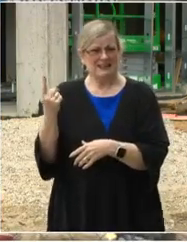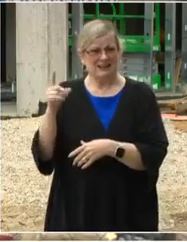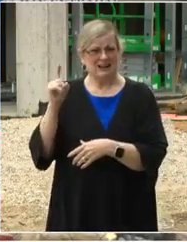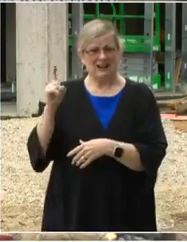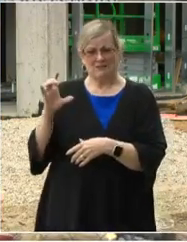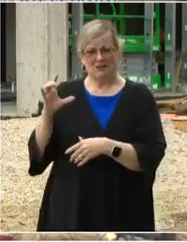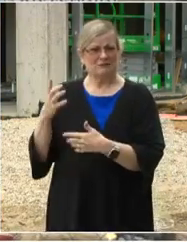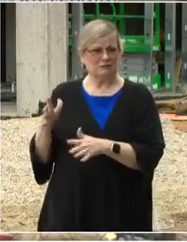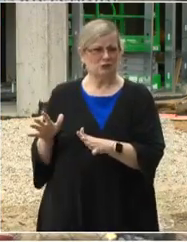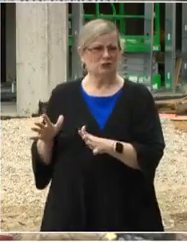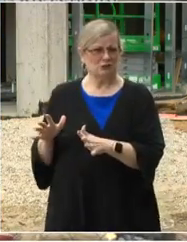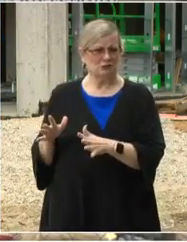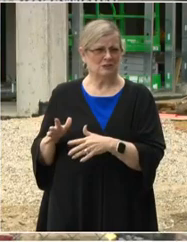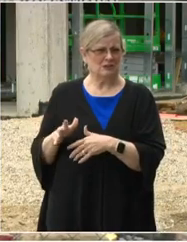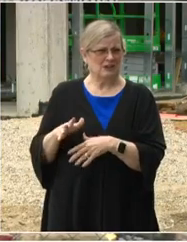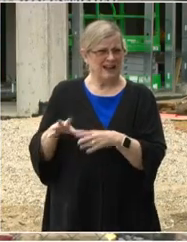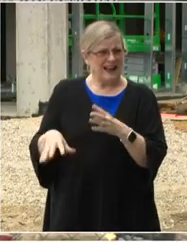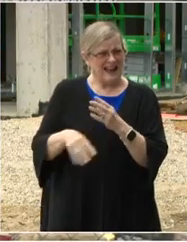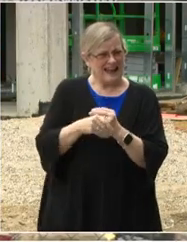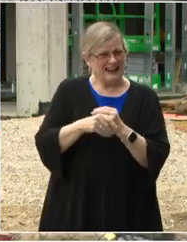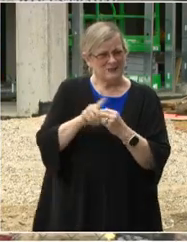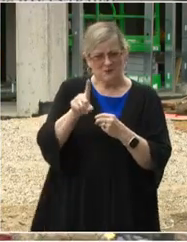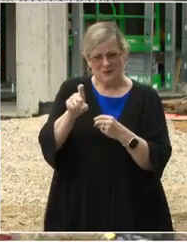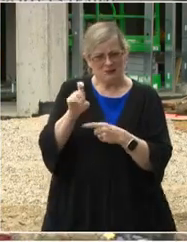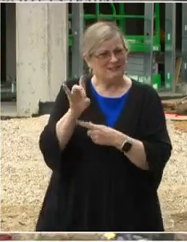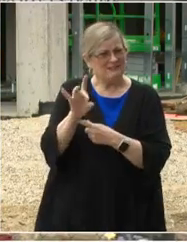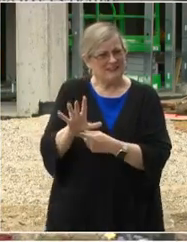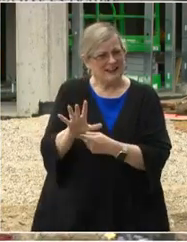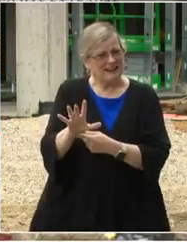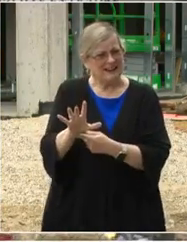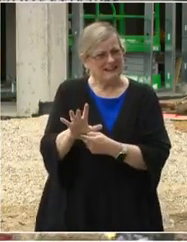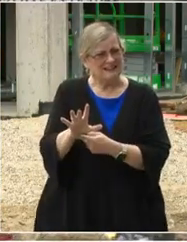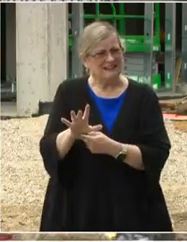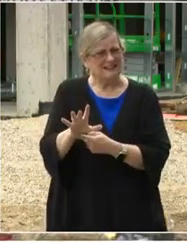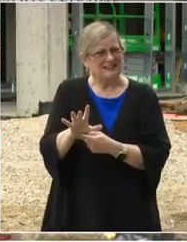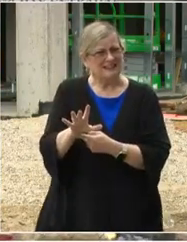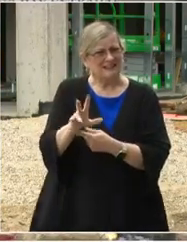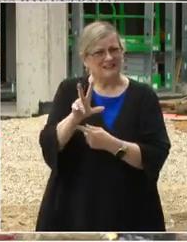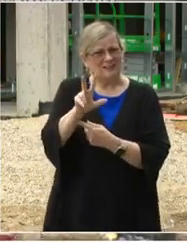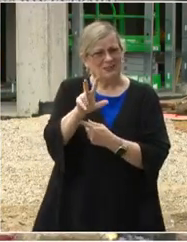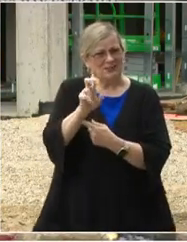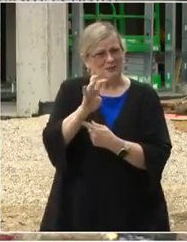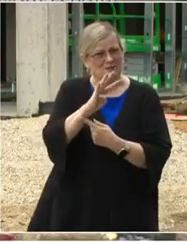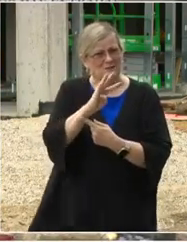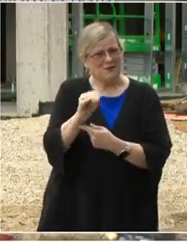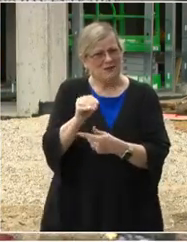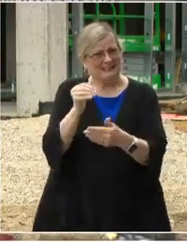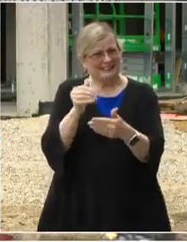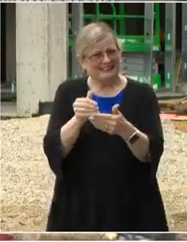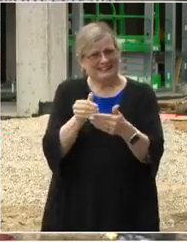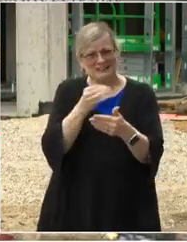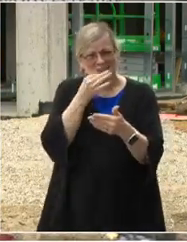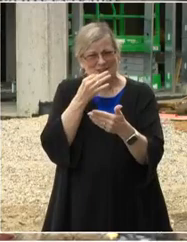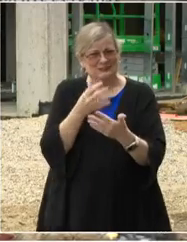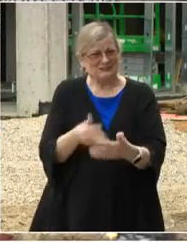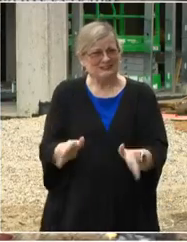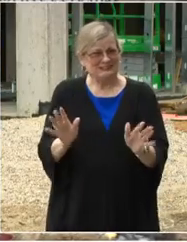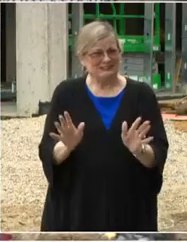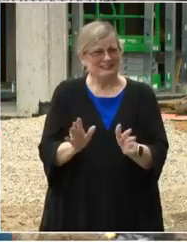now, with this additional 185, we're only 340 units short. These goals are achievable. We can do